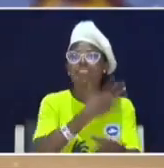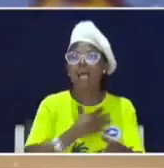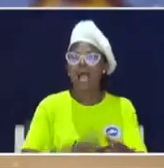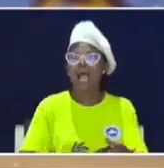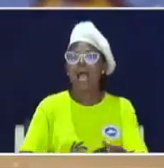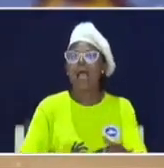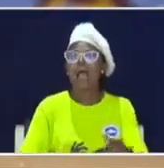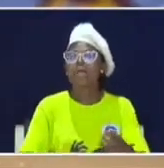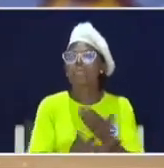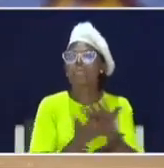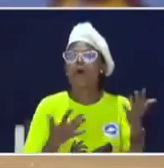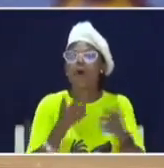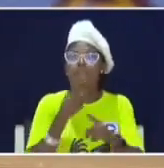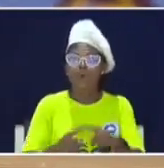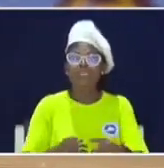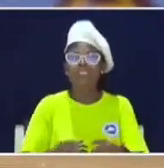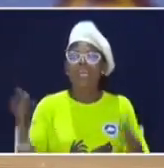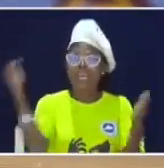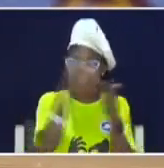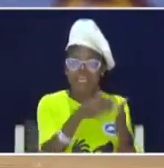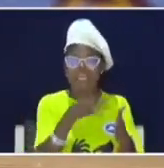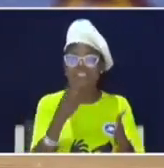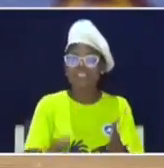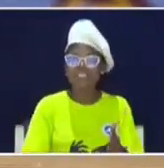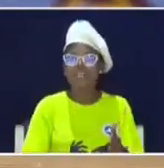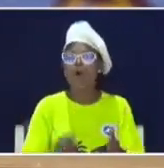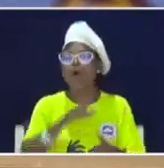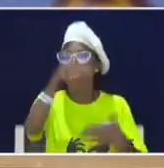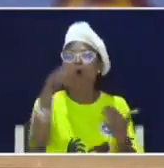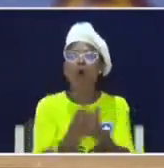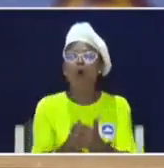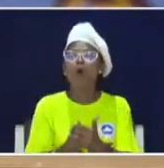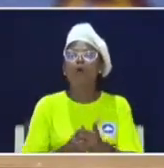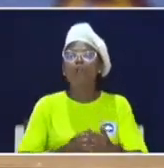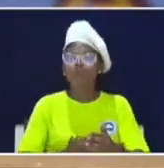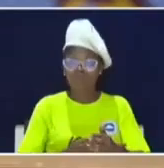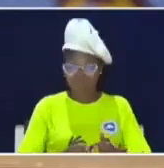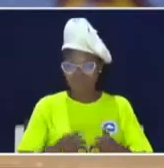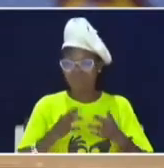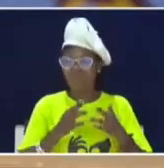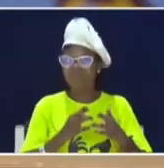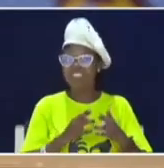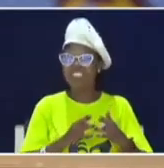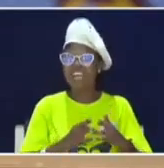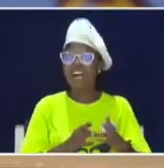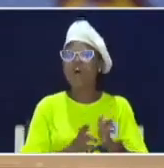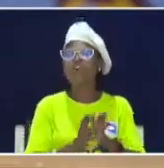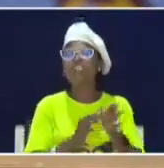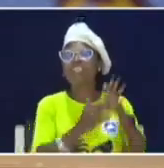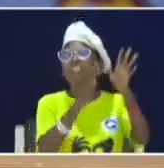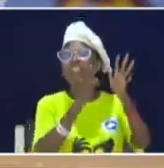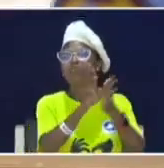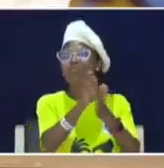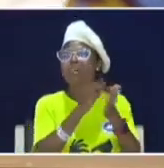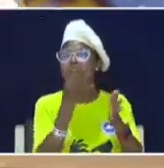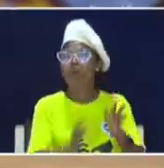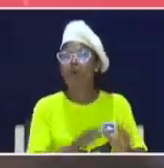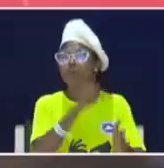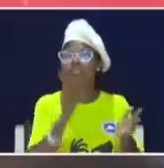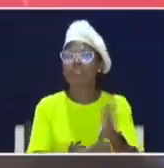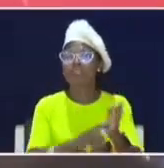blood, but against principalities and powers, against the rulers of darkness of this world, against spiritual wickedness in